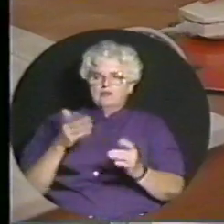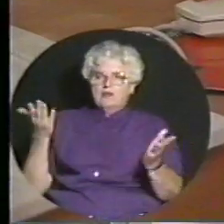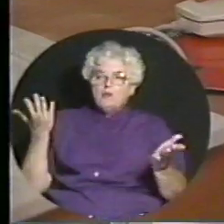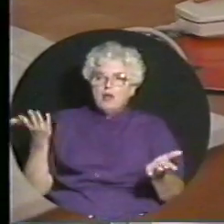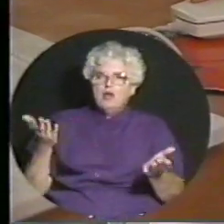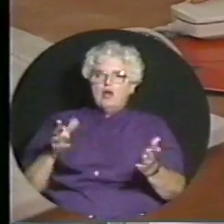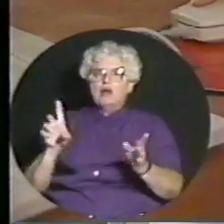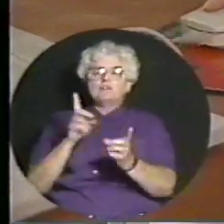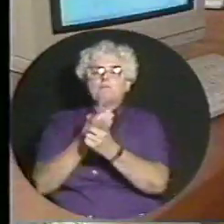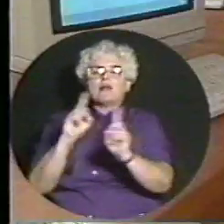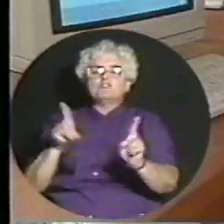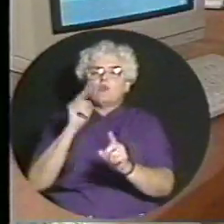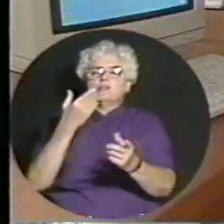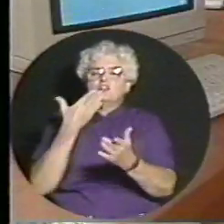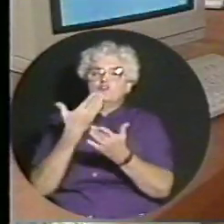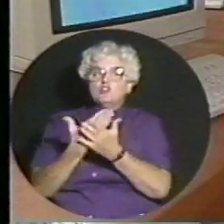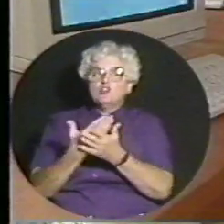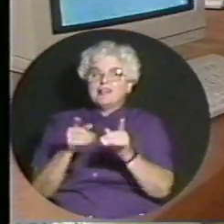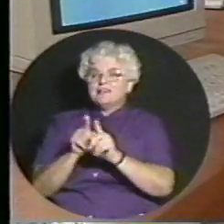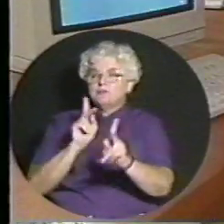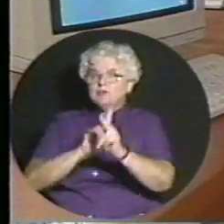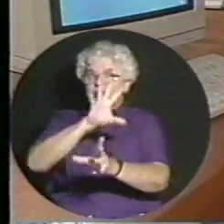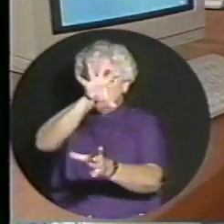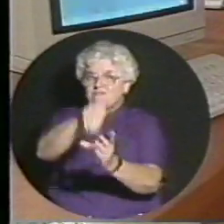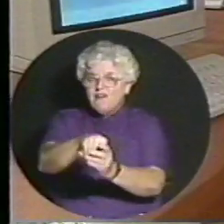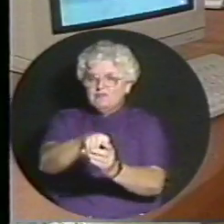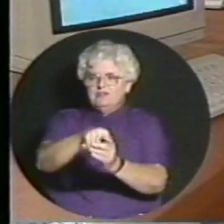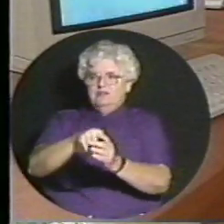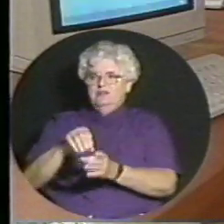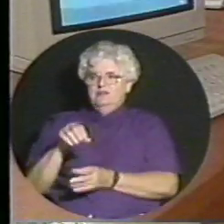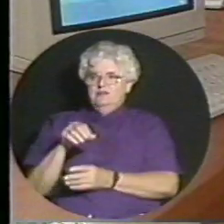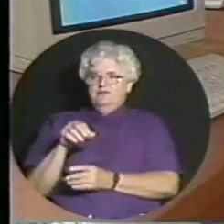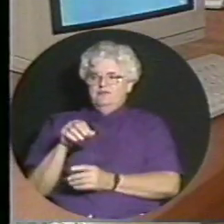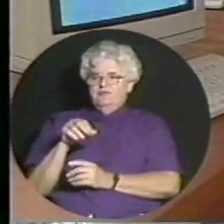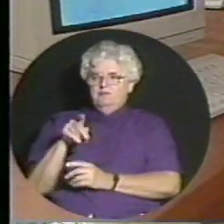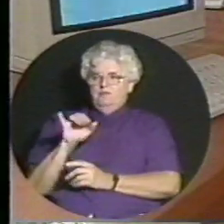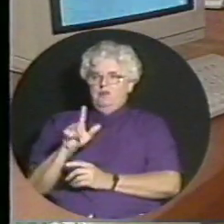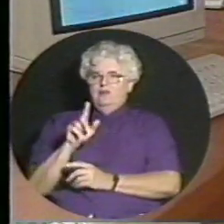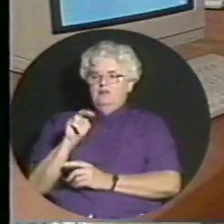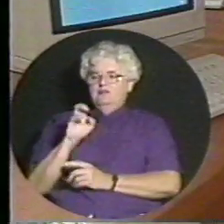democracy is only as good as the people who participate in it. I'm Paul Nickel for Dialogue.